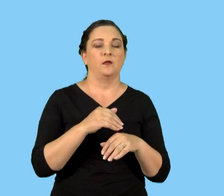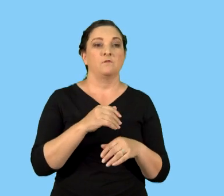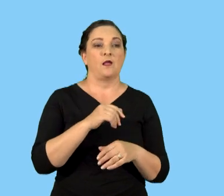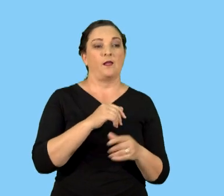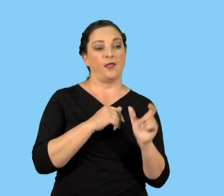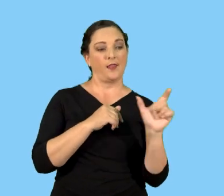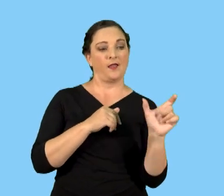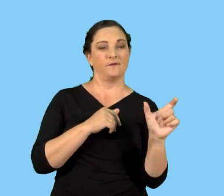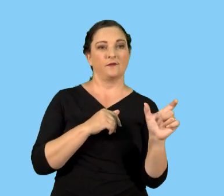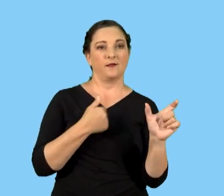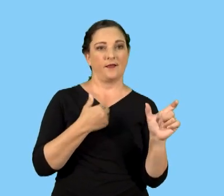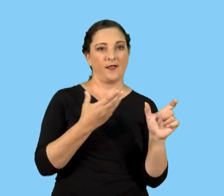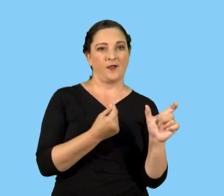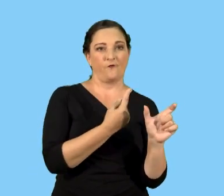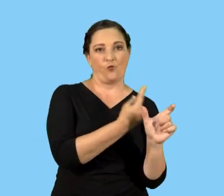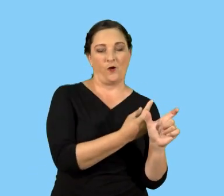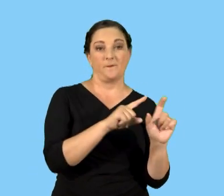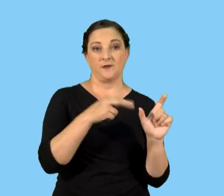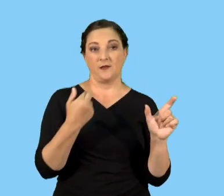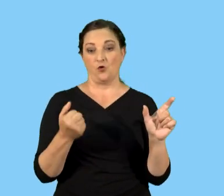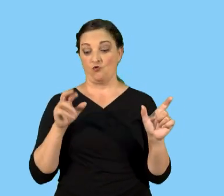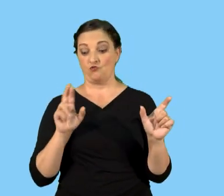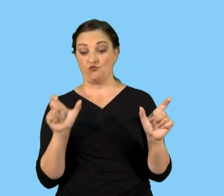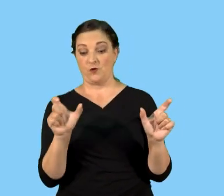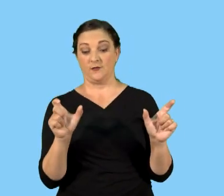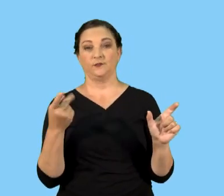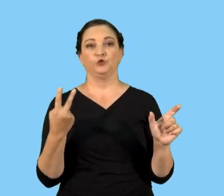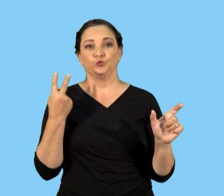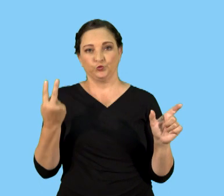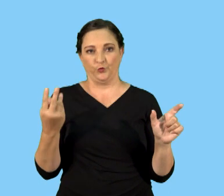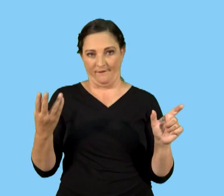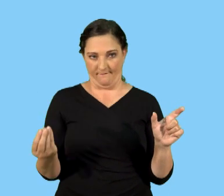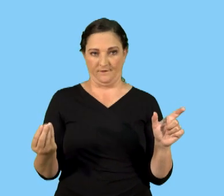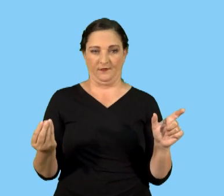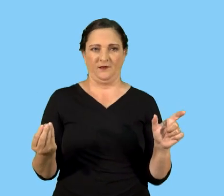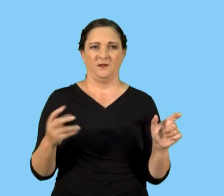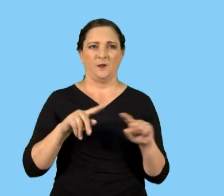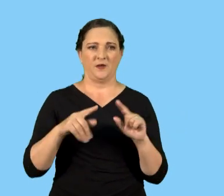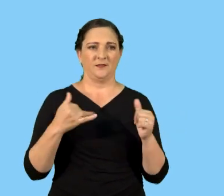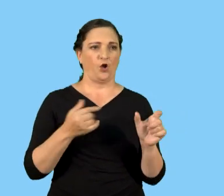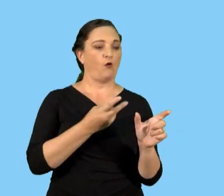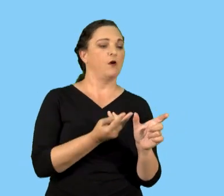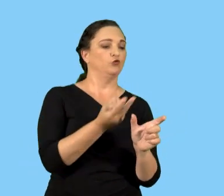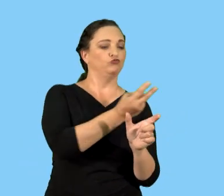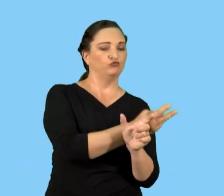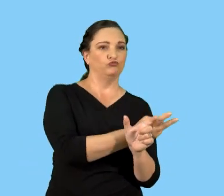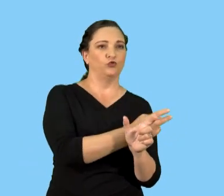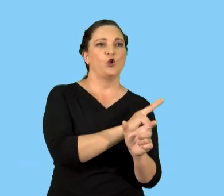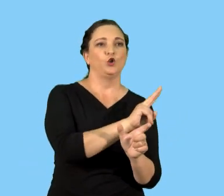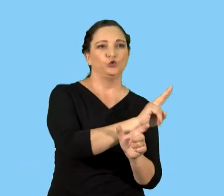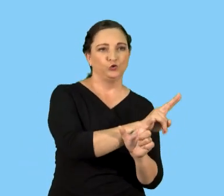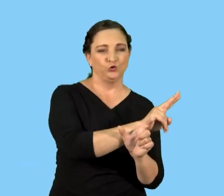because on the left-hand side, I now have 1, but then on the right-hand side, I have 2. So to fix that, again, we just insert a 2